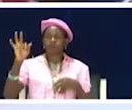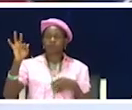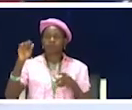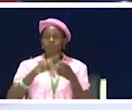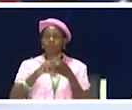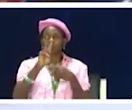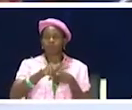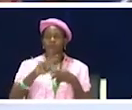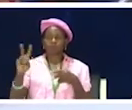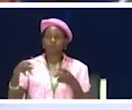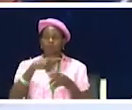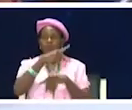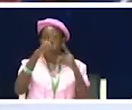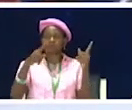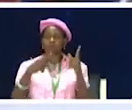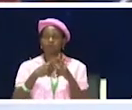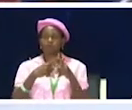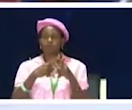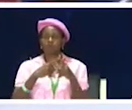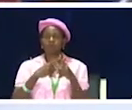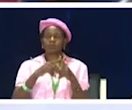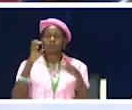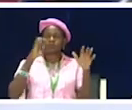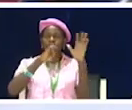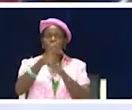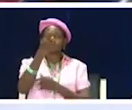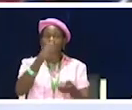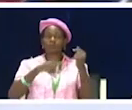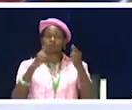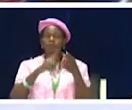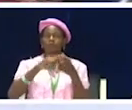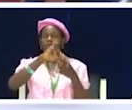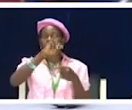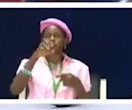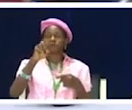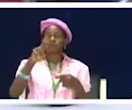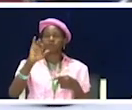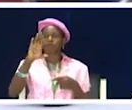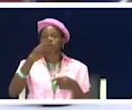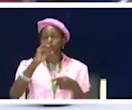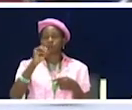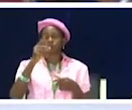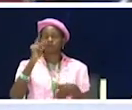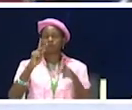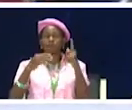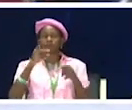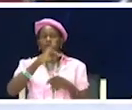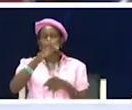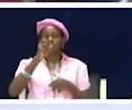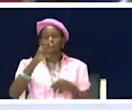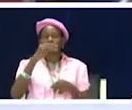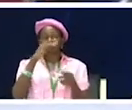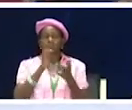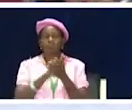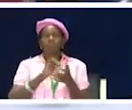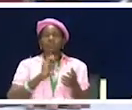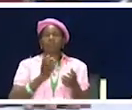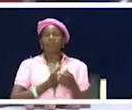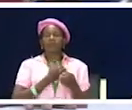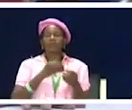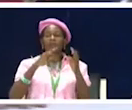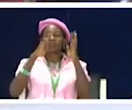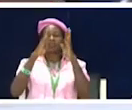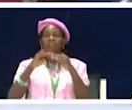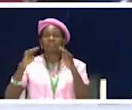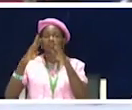22, when Elisha came to Jericho, the people of Jericho say, our city looks